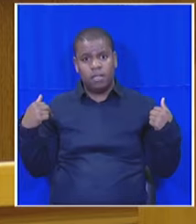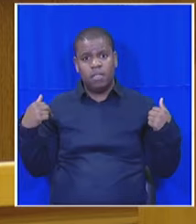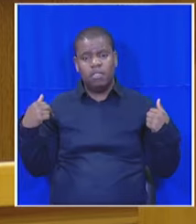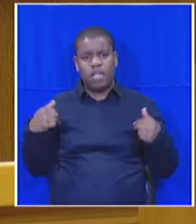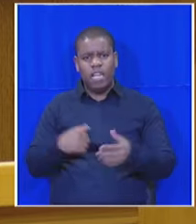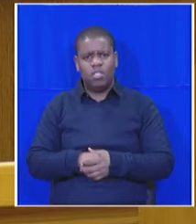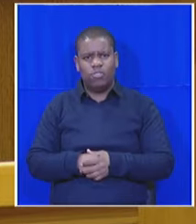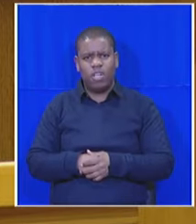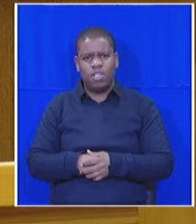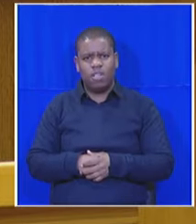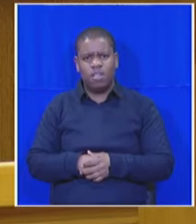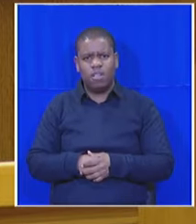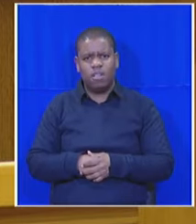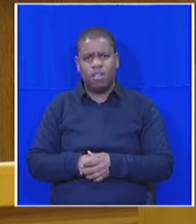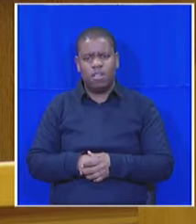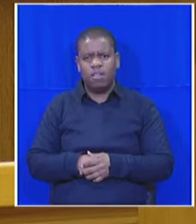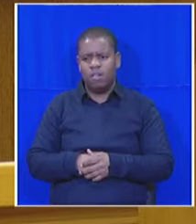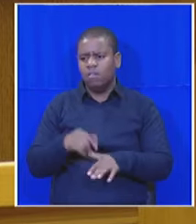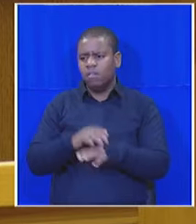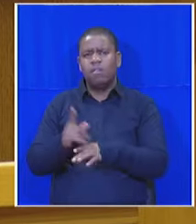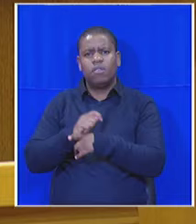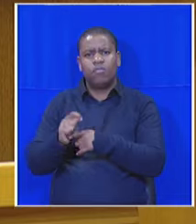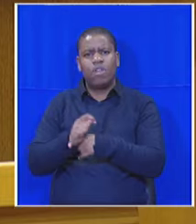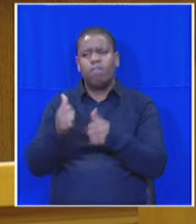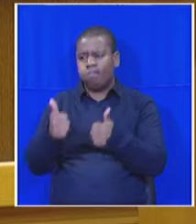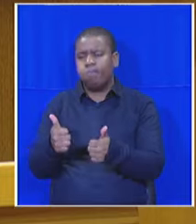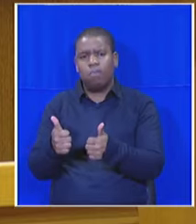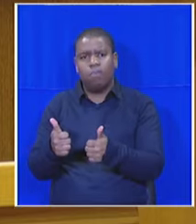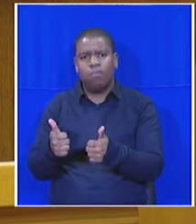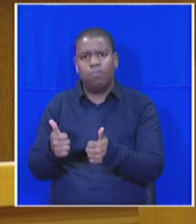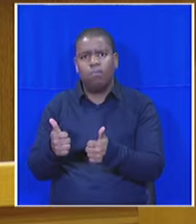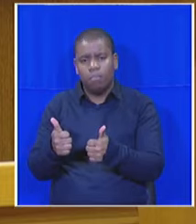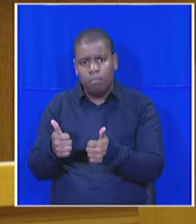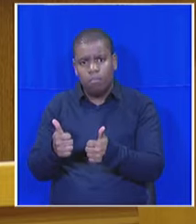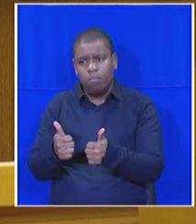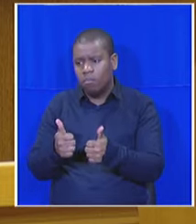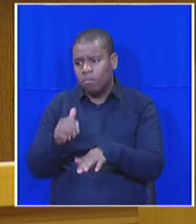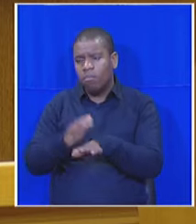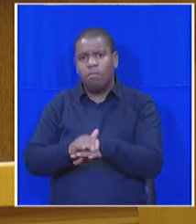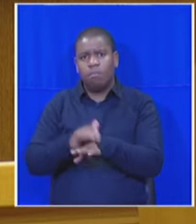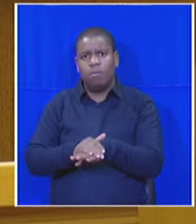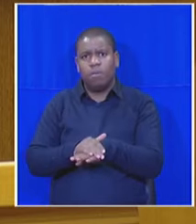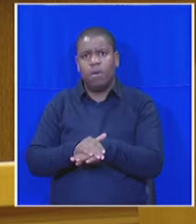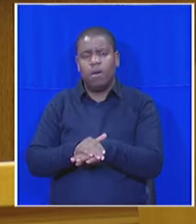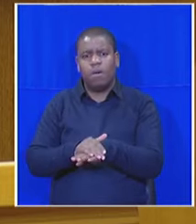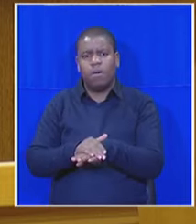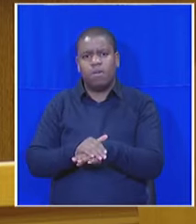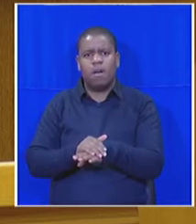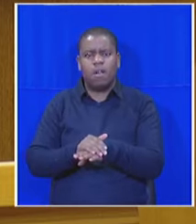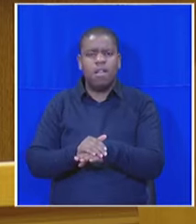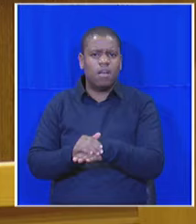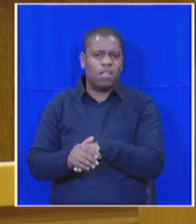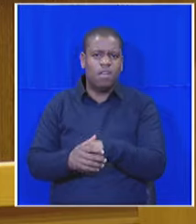In 167 health facilities which are currently undergoing revitalization, these